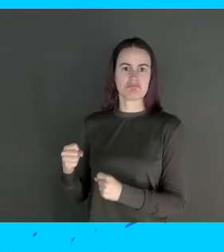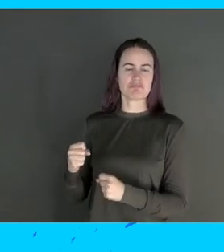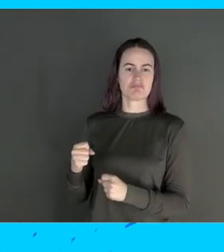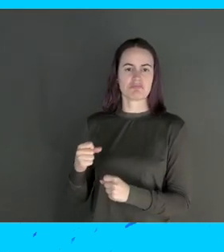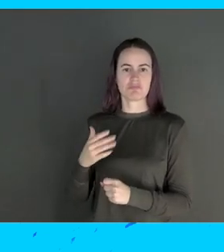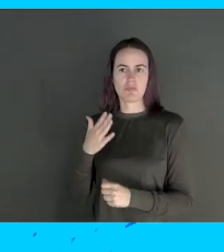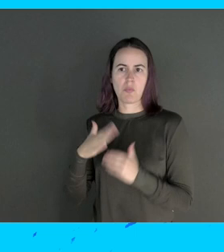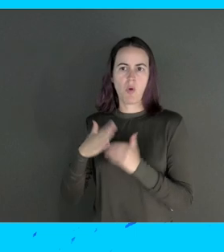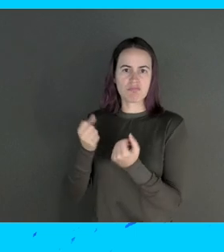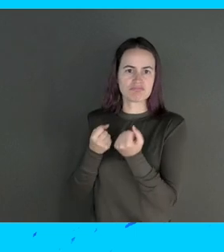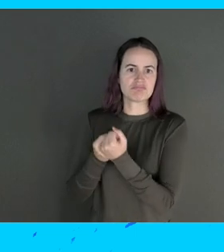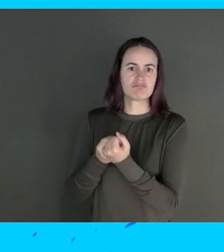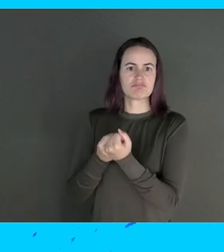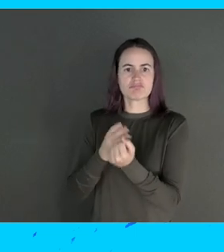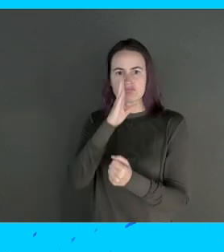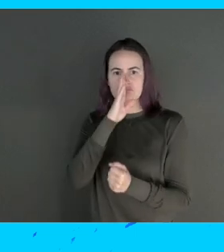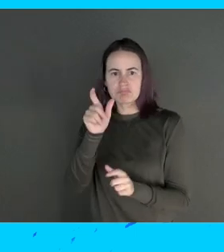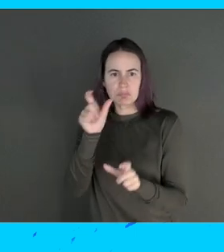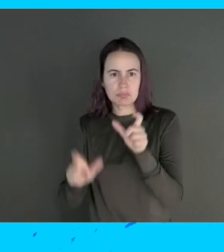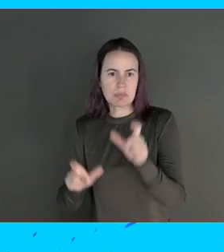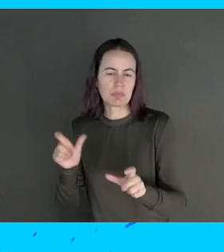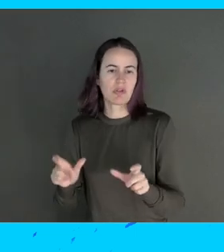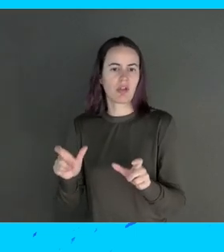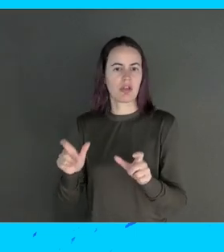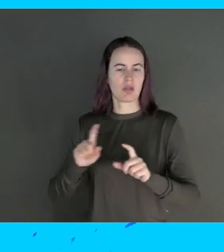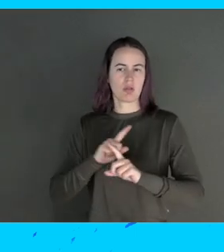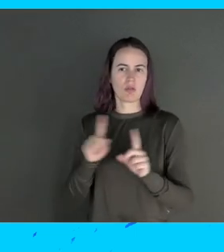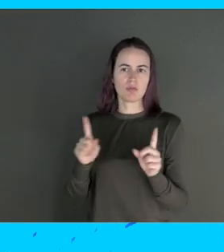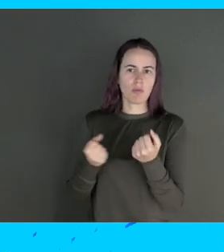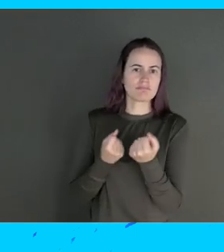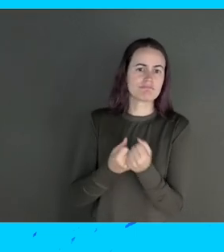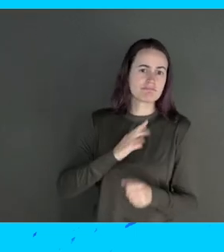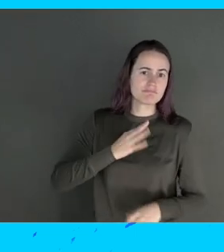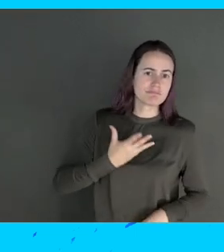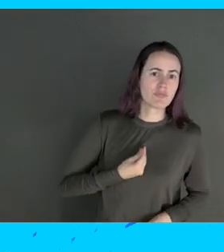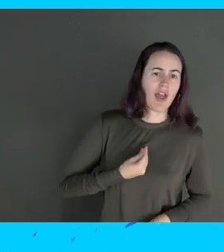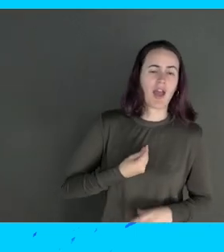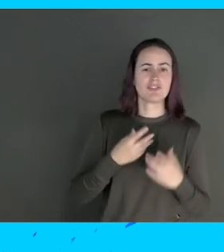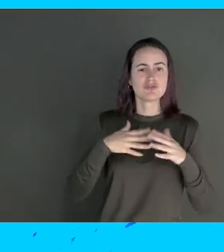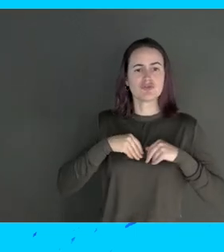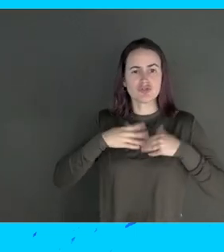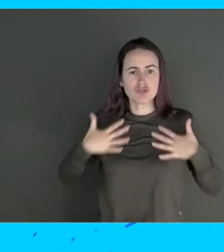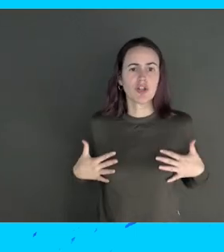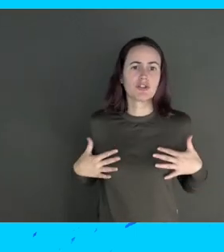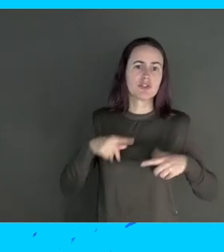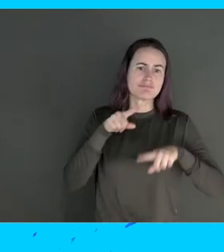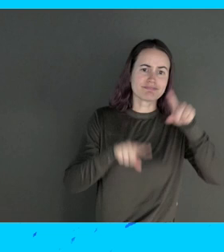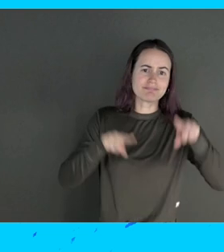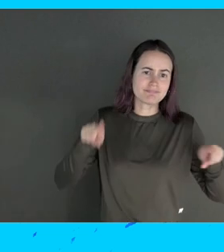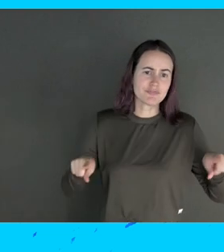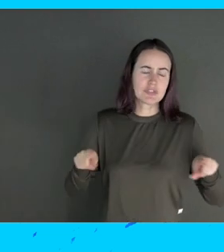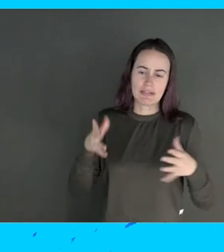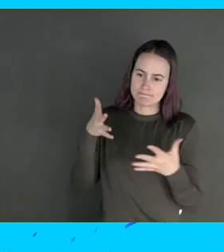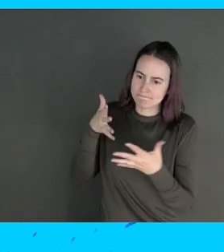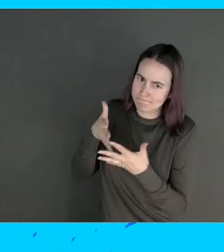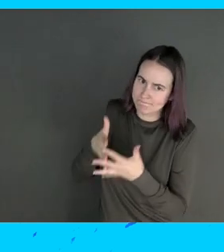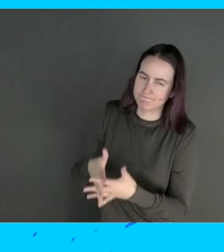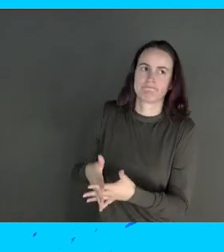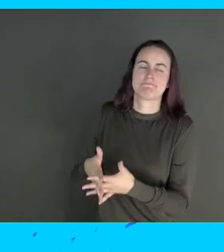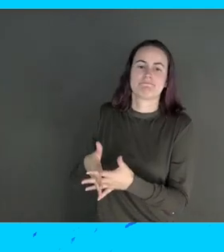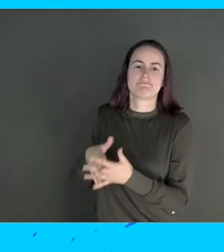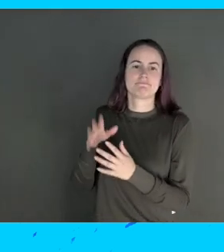And the sort of binary views of gender and sexuality are very deeply entrenched into the Eastern European